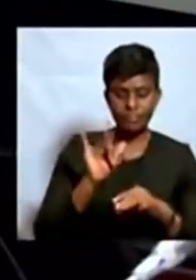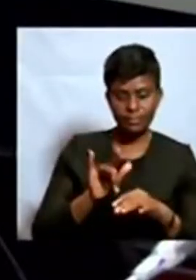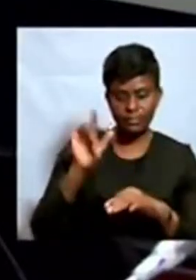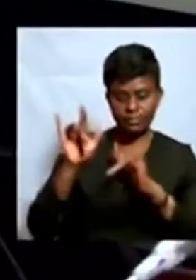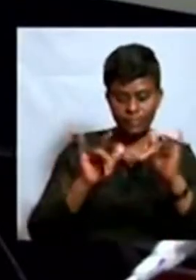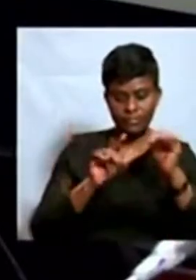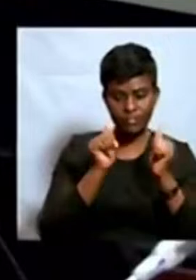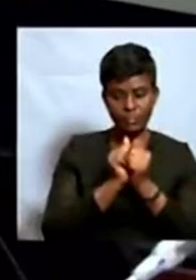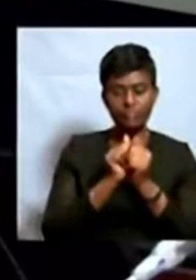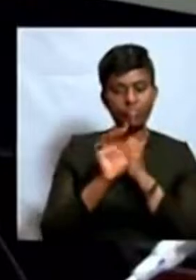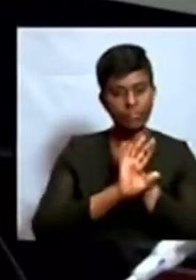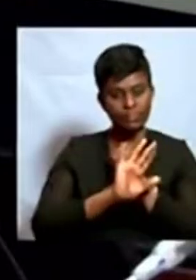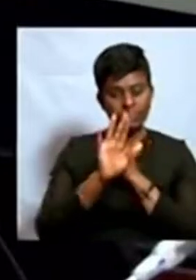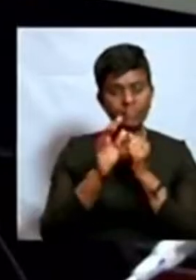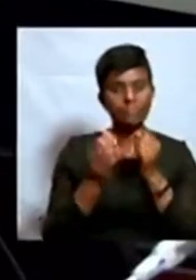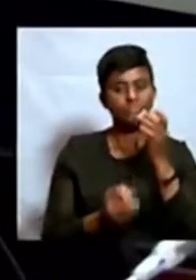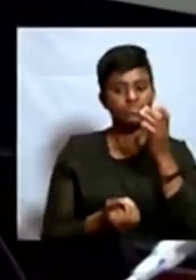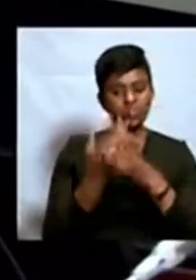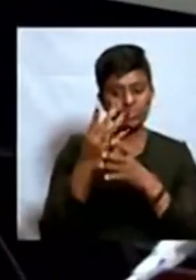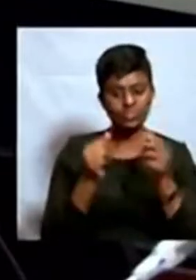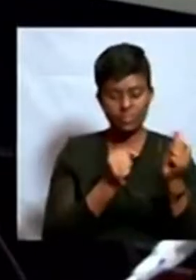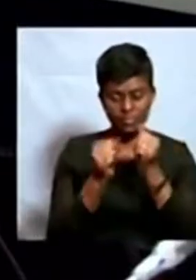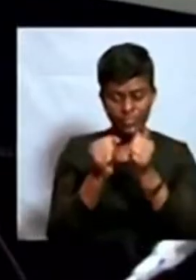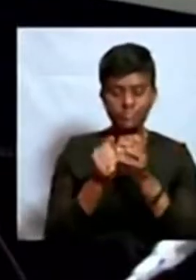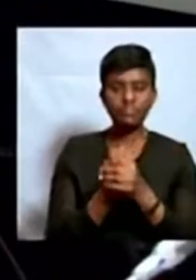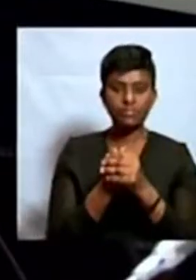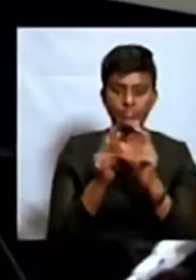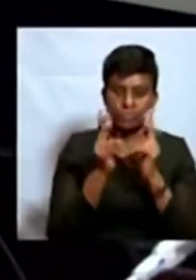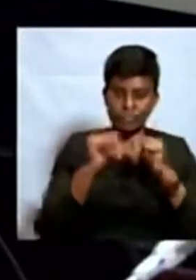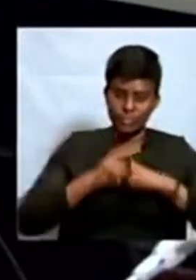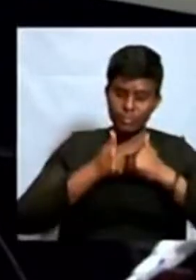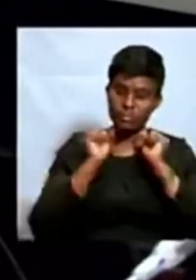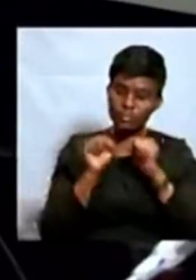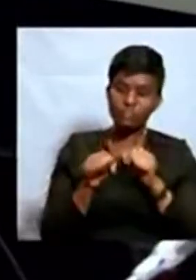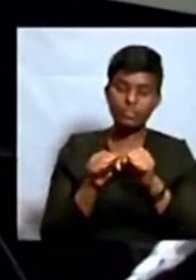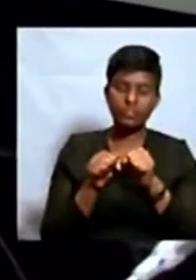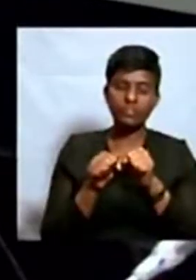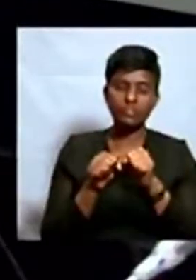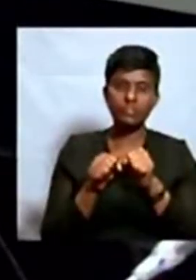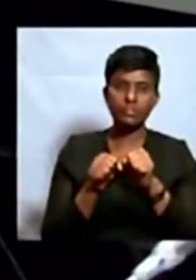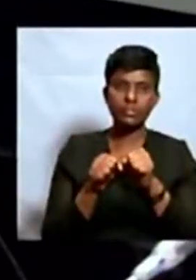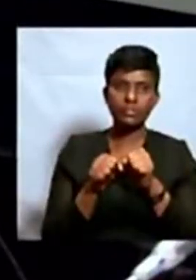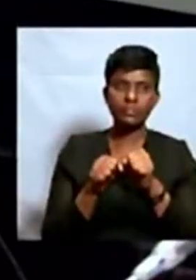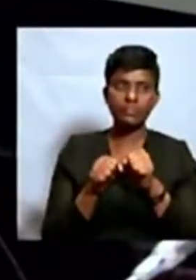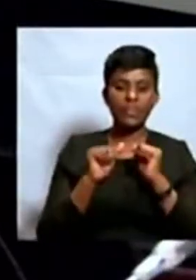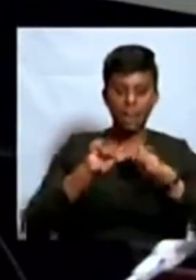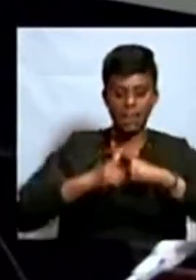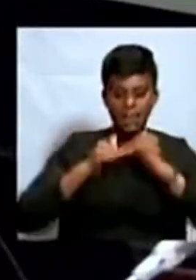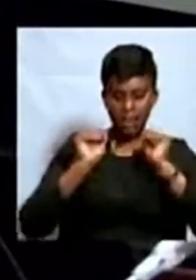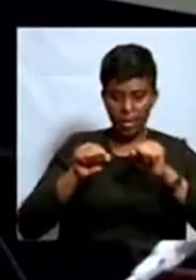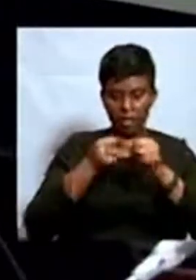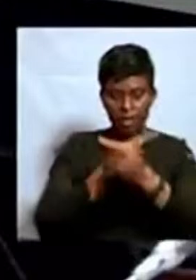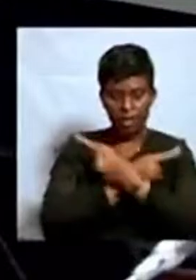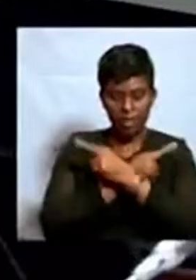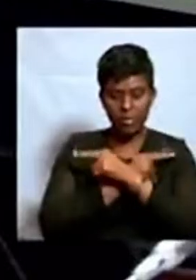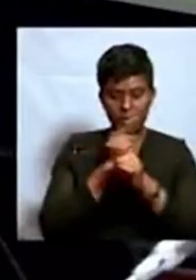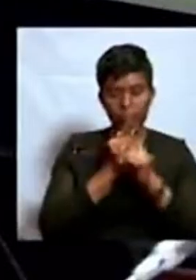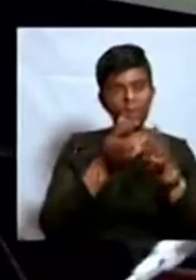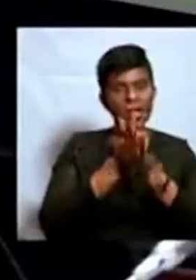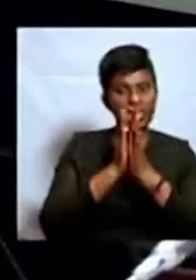its growth strategy. So we can really rest from asking